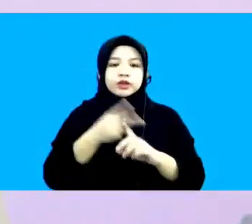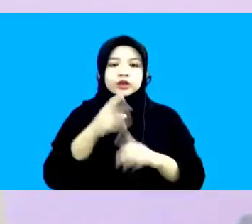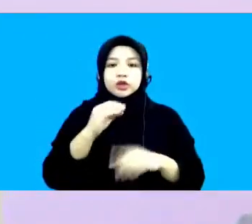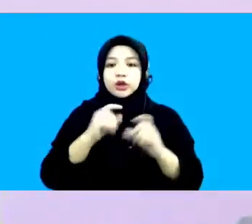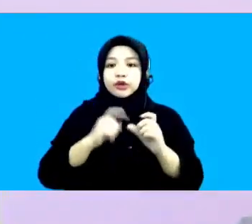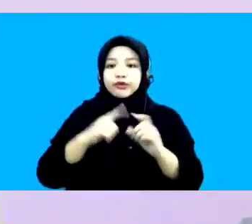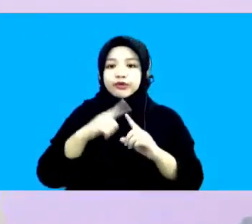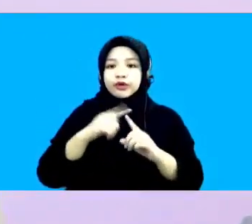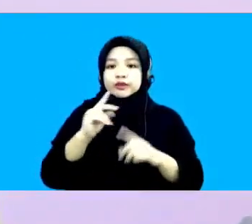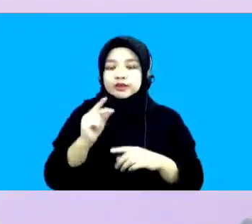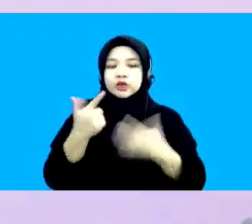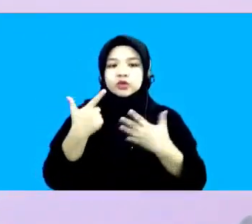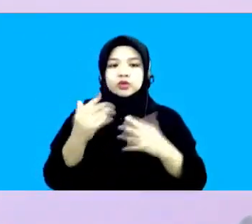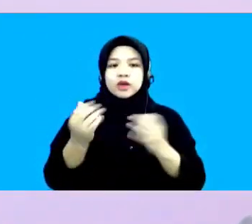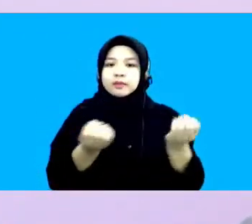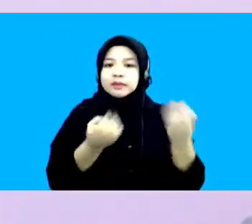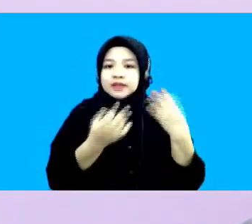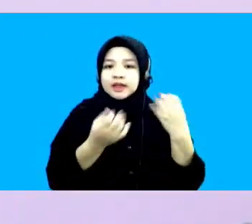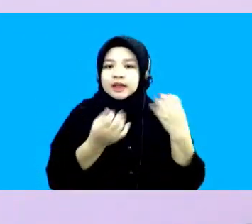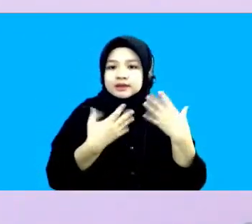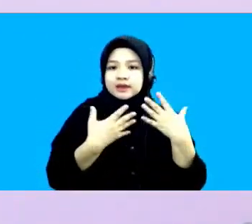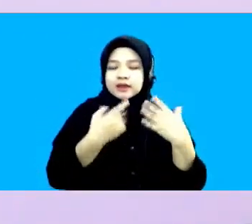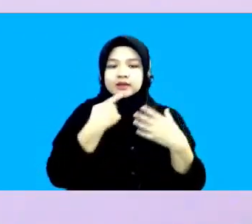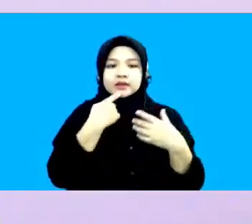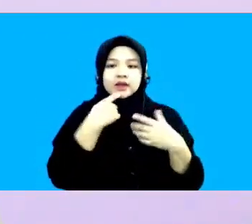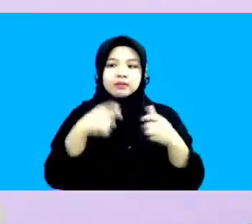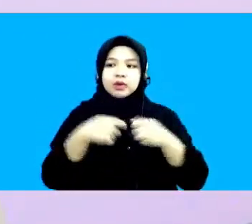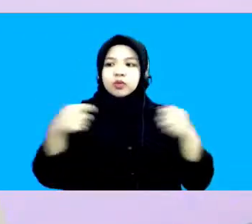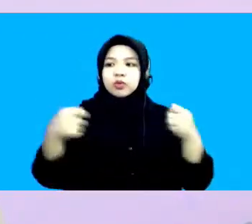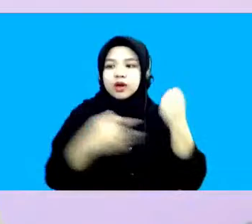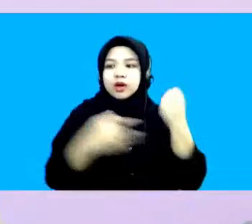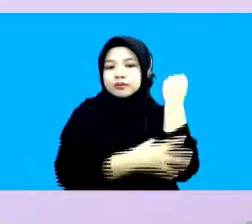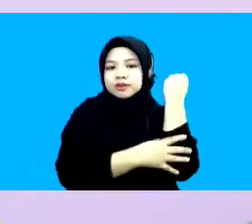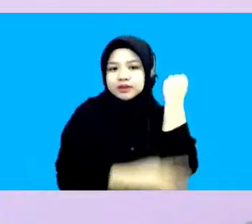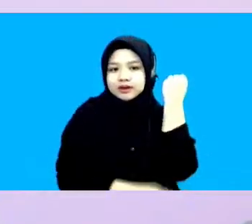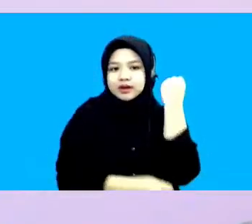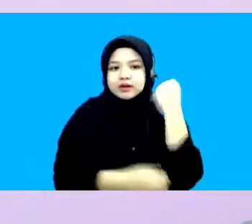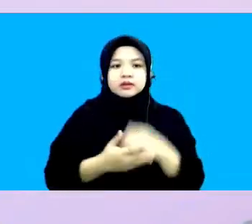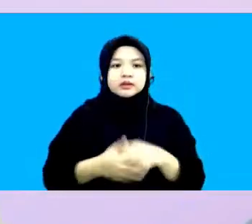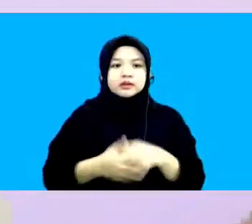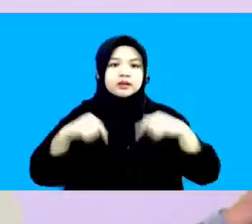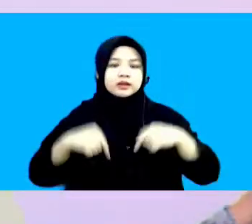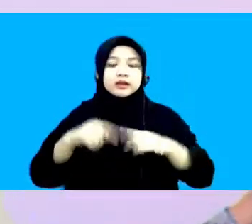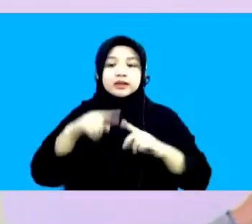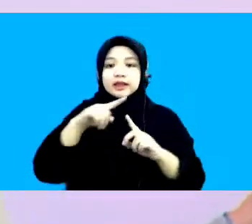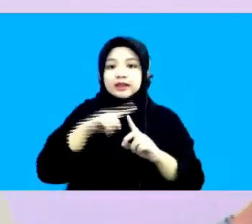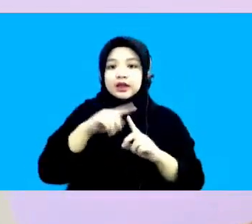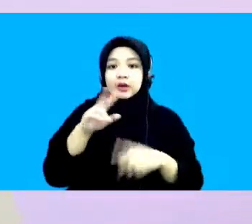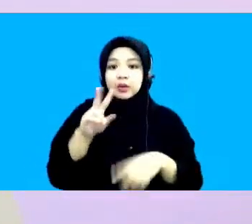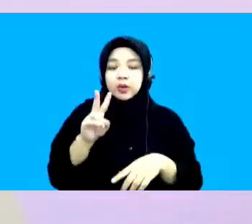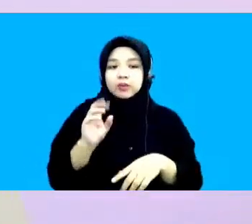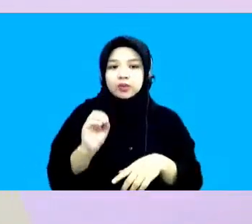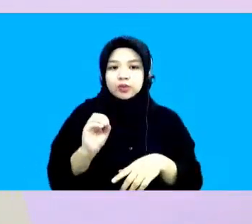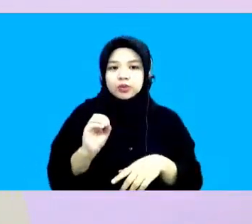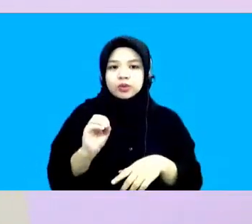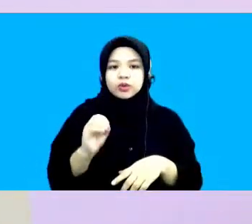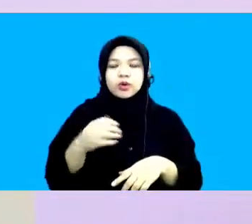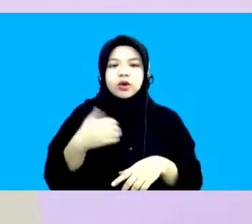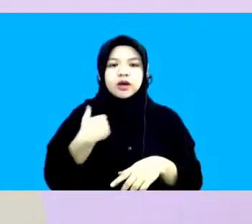help coordinate national development policies by de-siloing ministries. Here, this ministry is doing what it's doing. Here's this